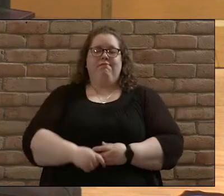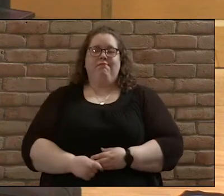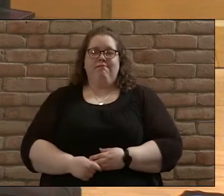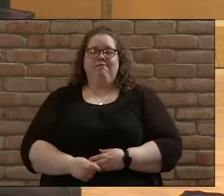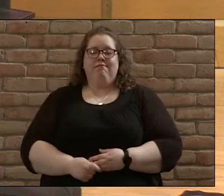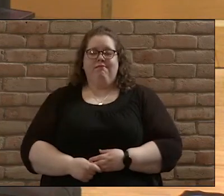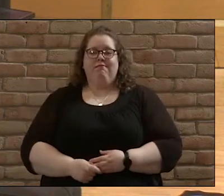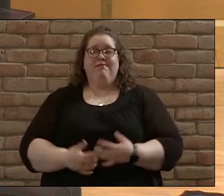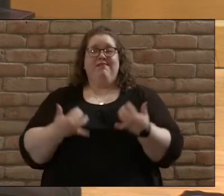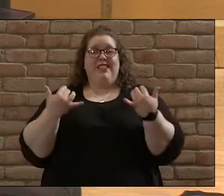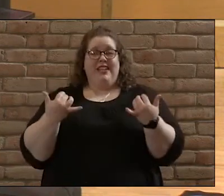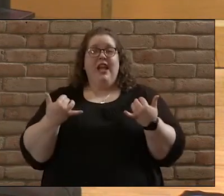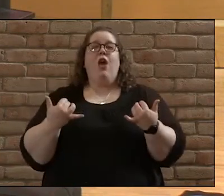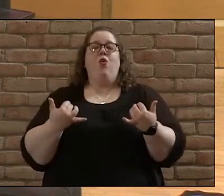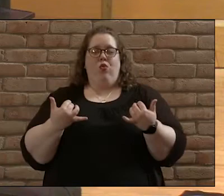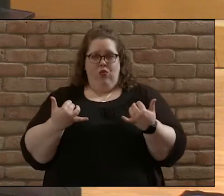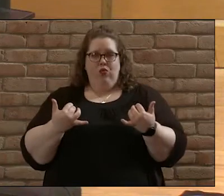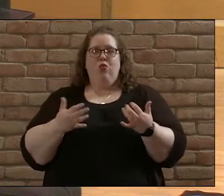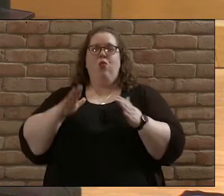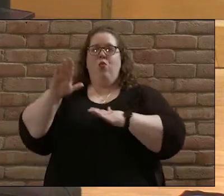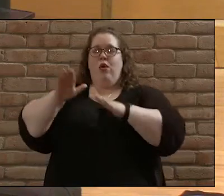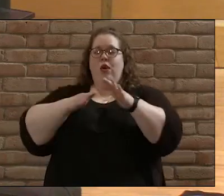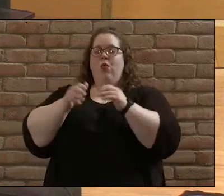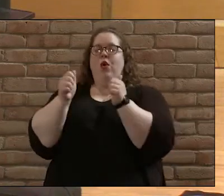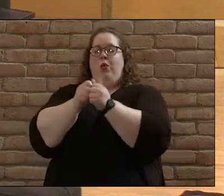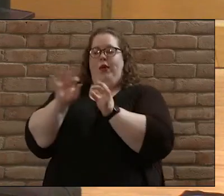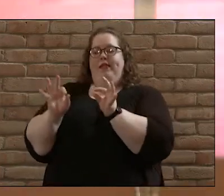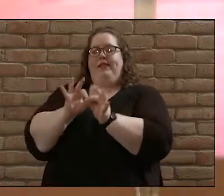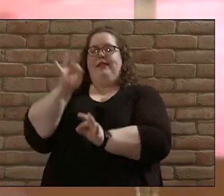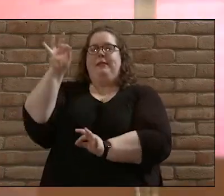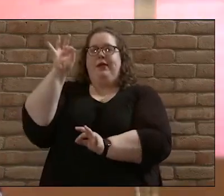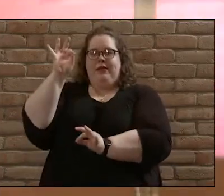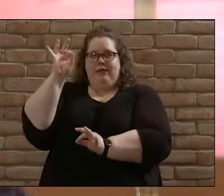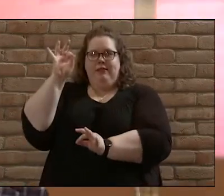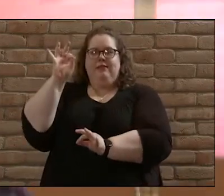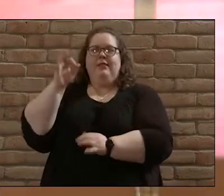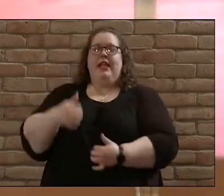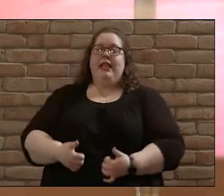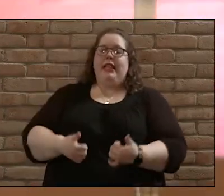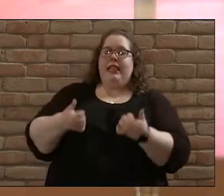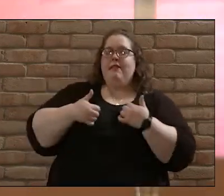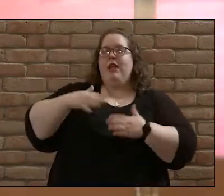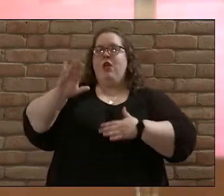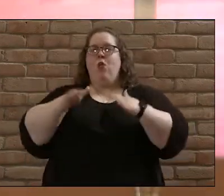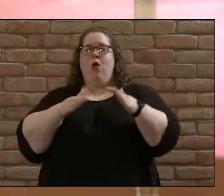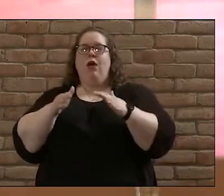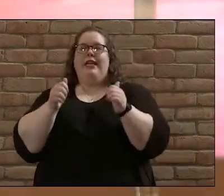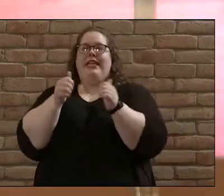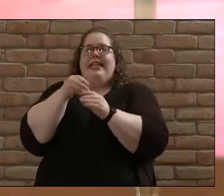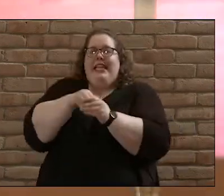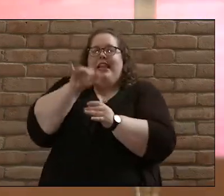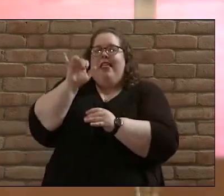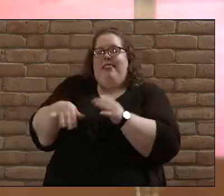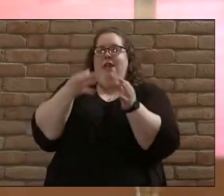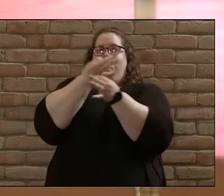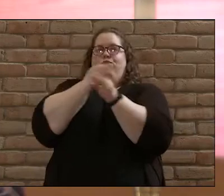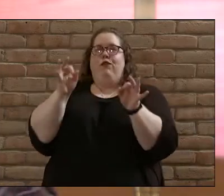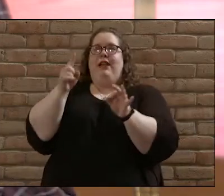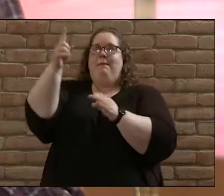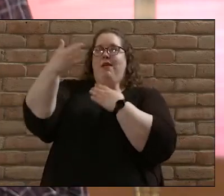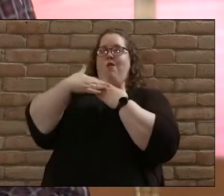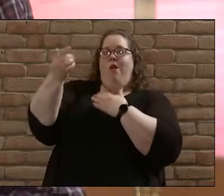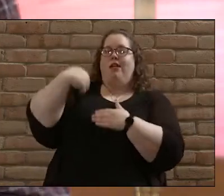so now we walk in step with the Spirit, living and walking in the freedom that he has called us to live